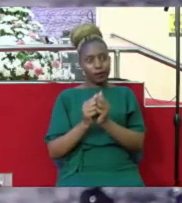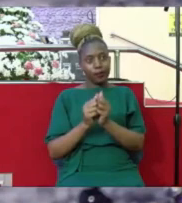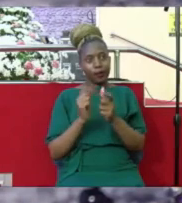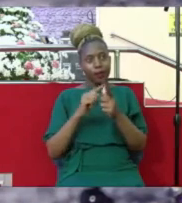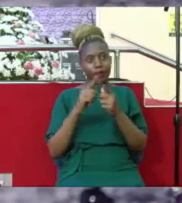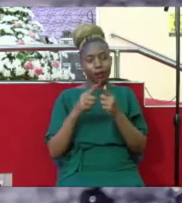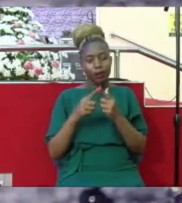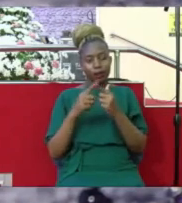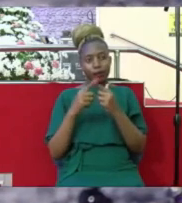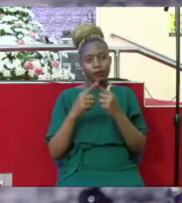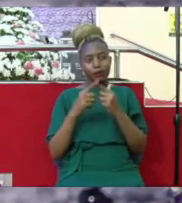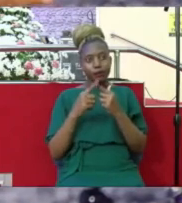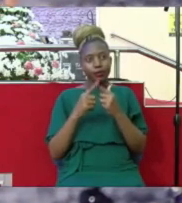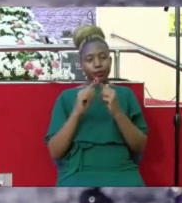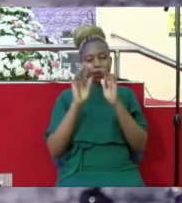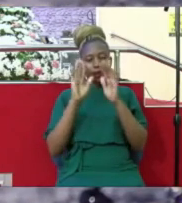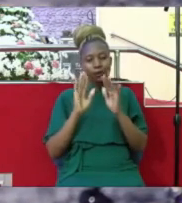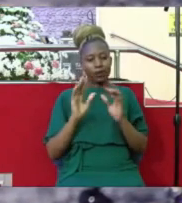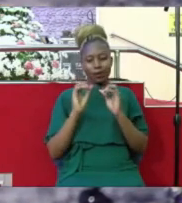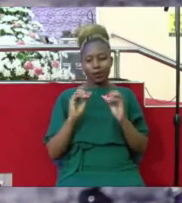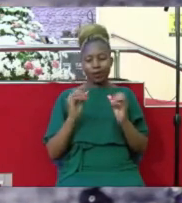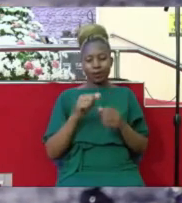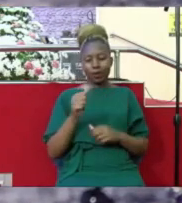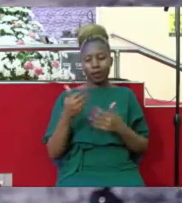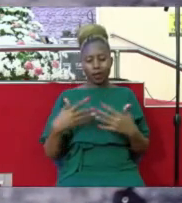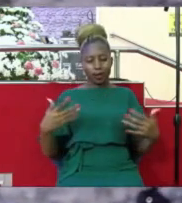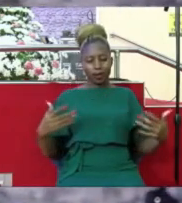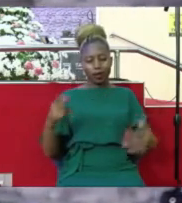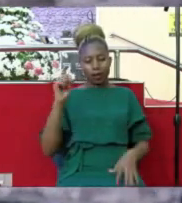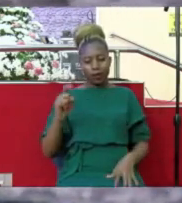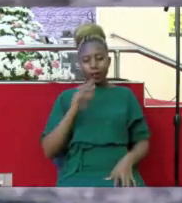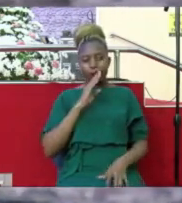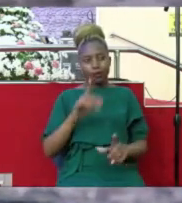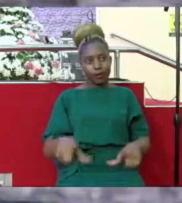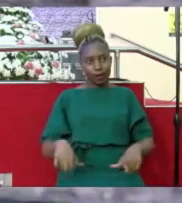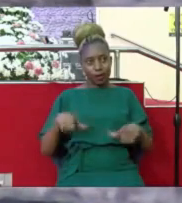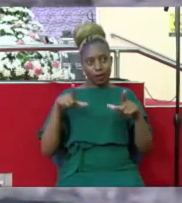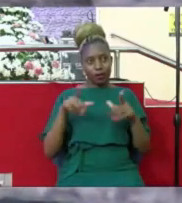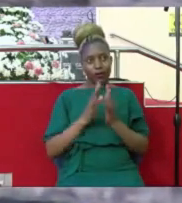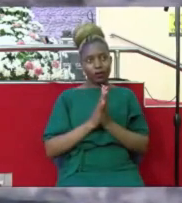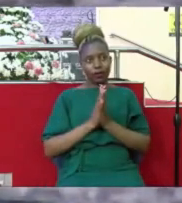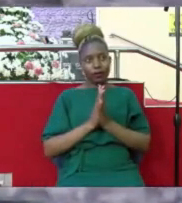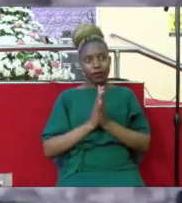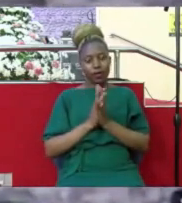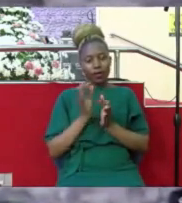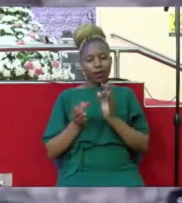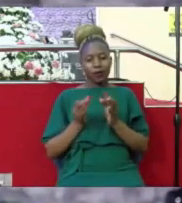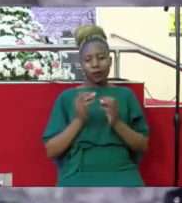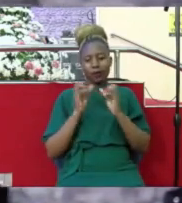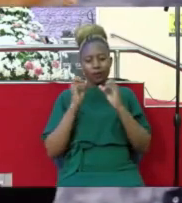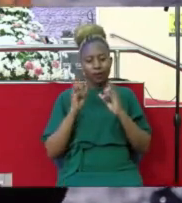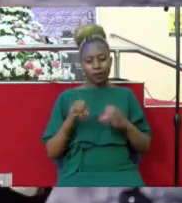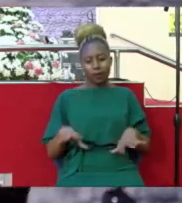is, light must come. That no matter how formless it is,